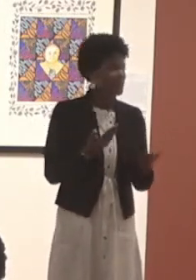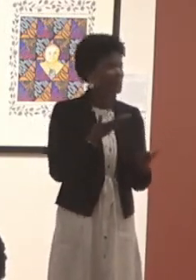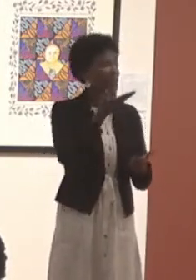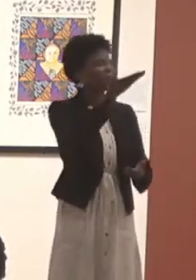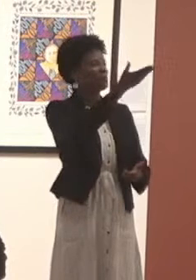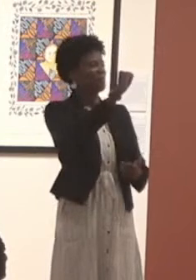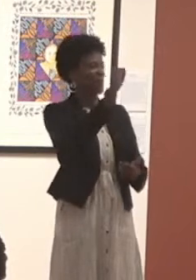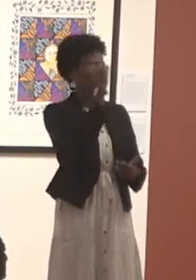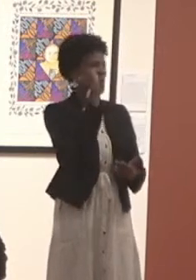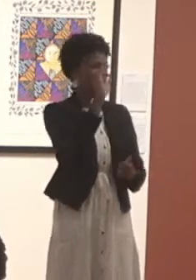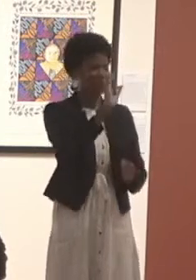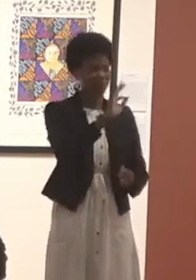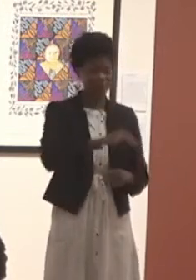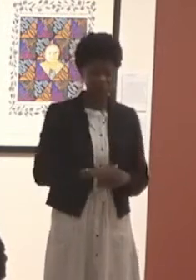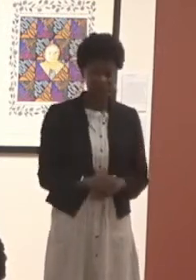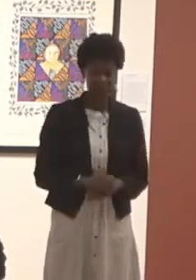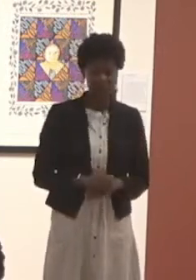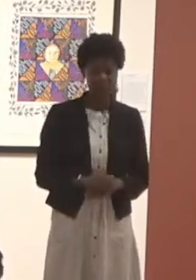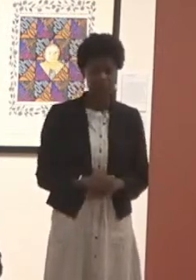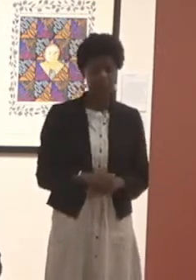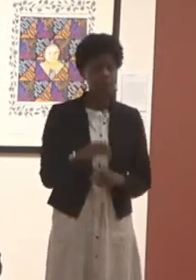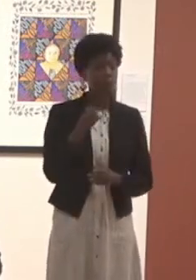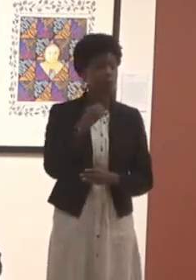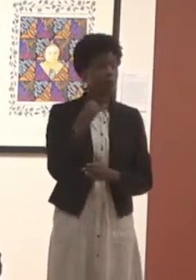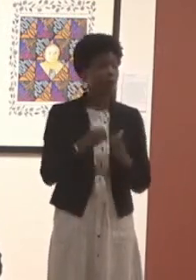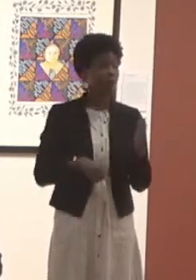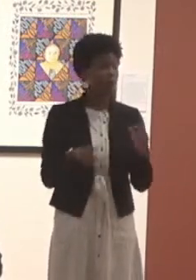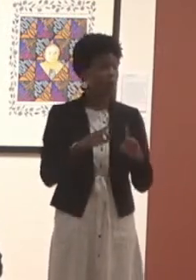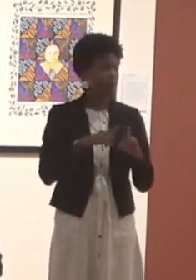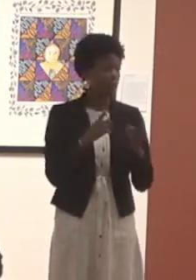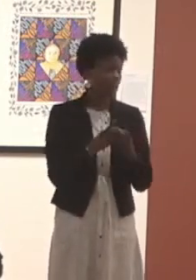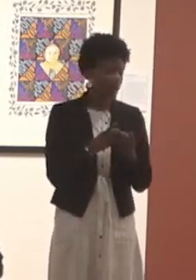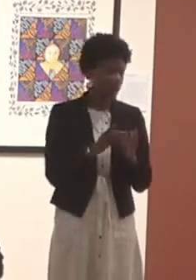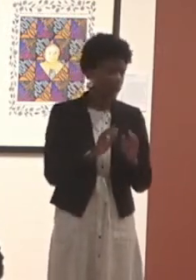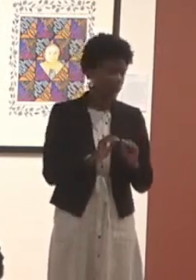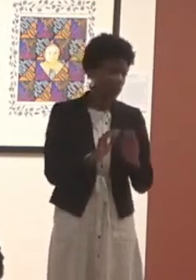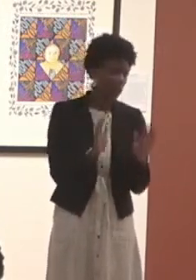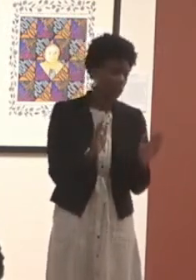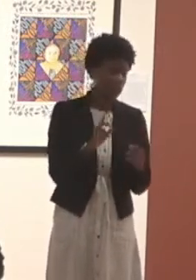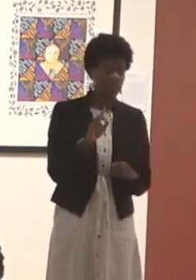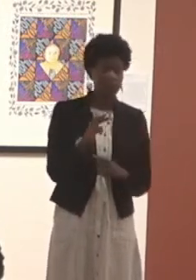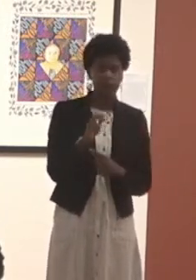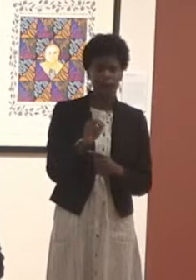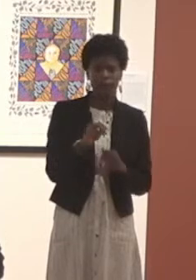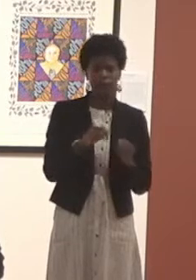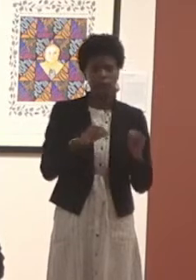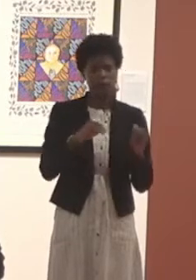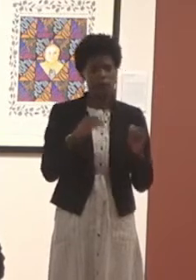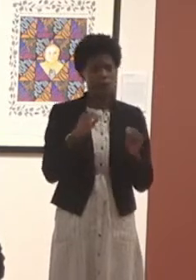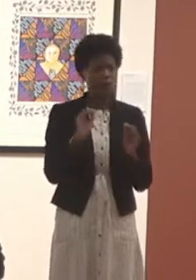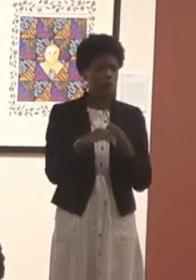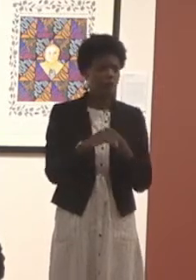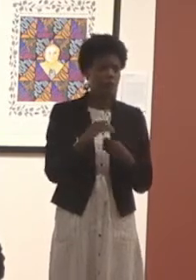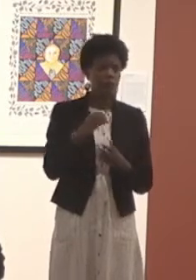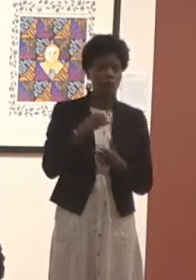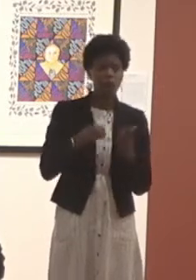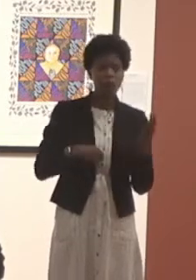Oh, in the back. The art department, and of course the dean's office as well of arts and humanities.